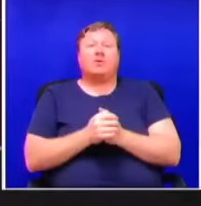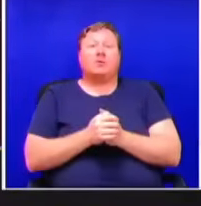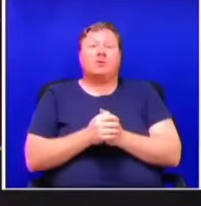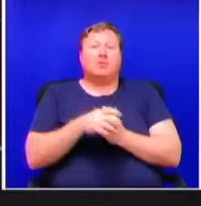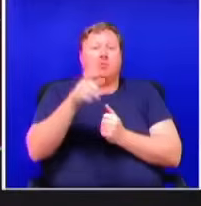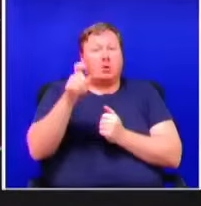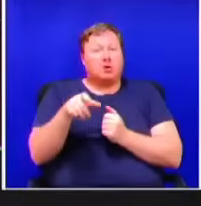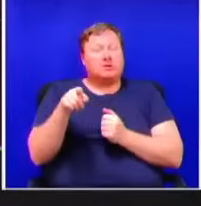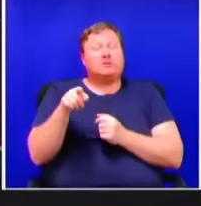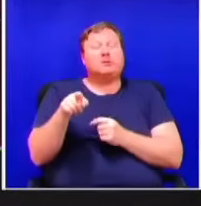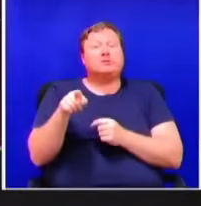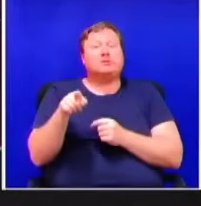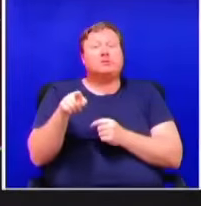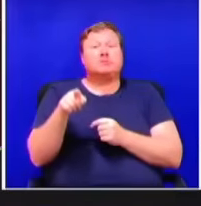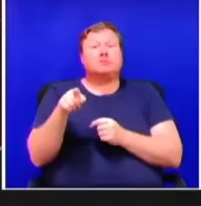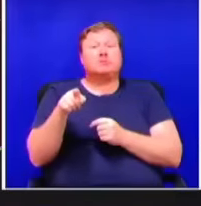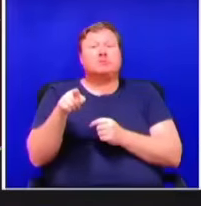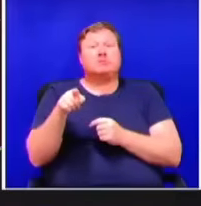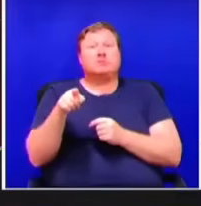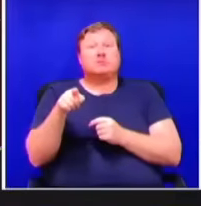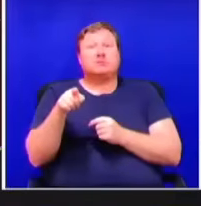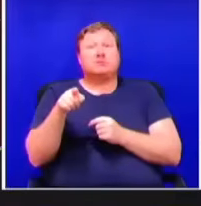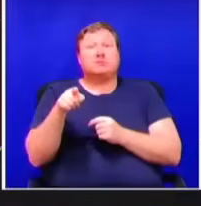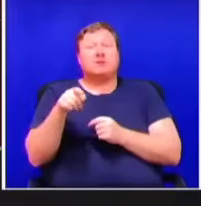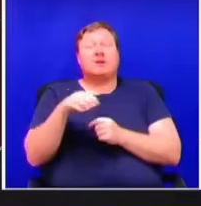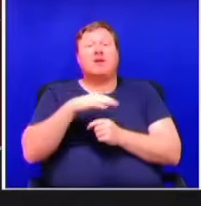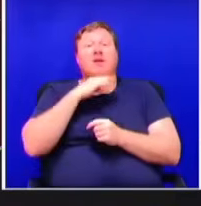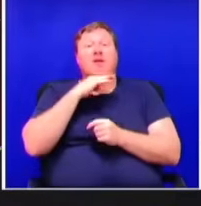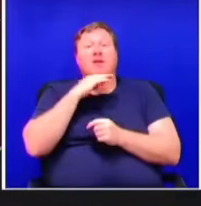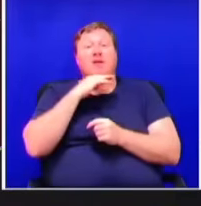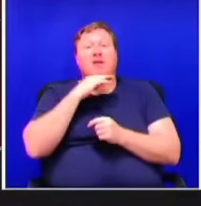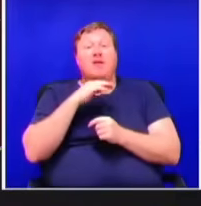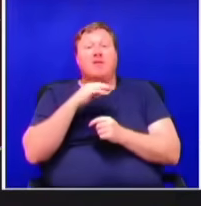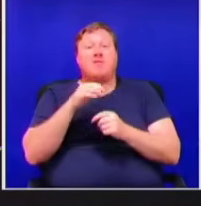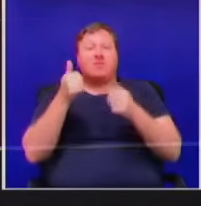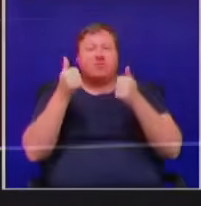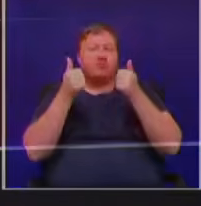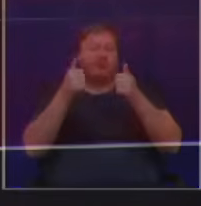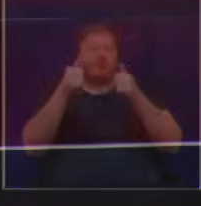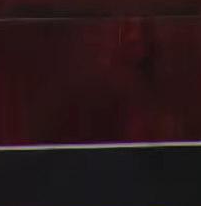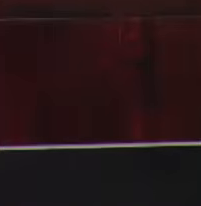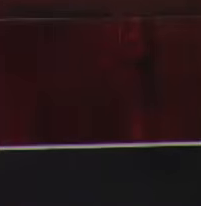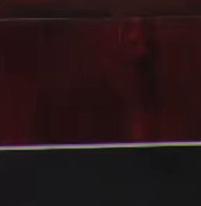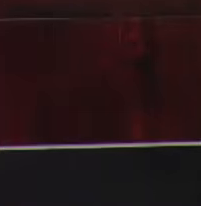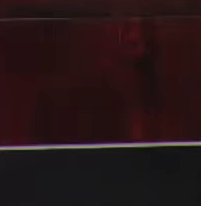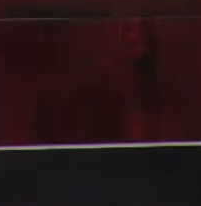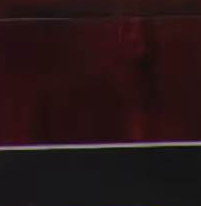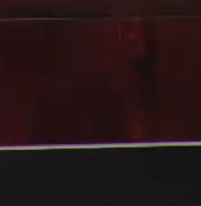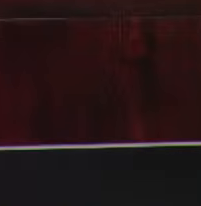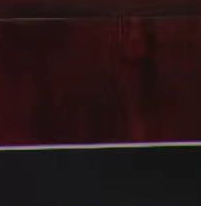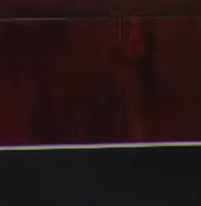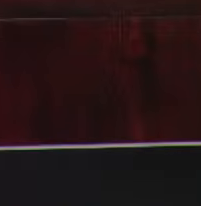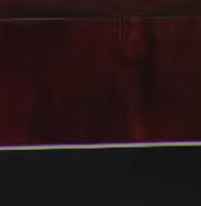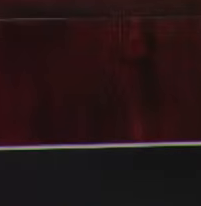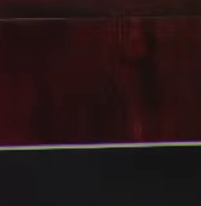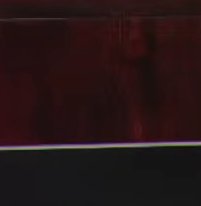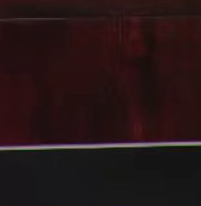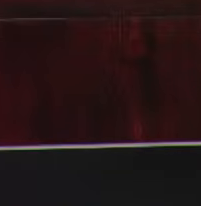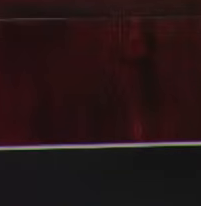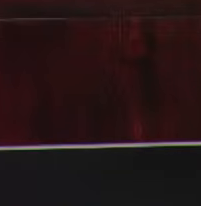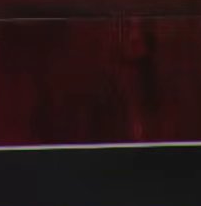who is sufficiently well experienced and